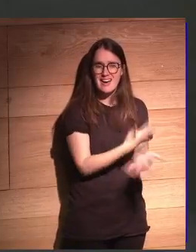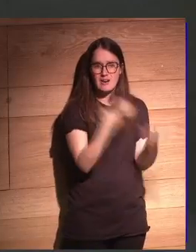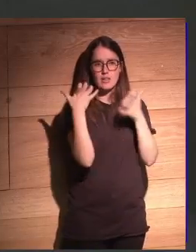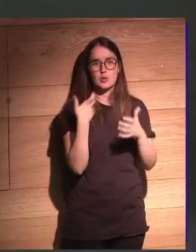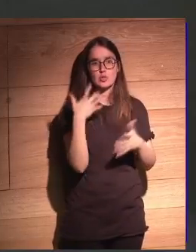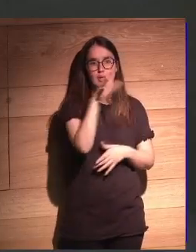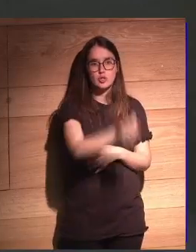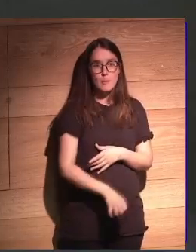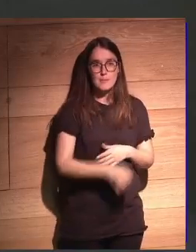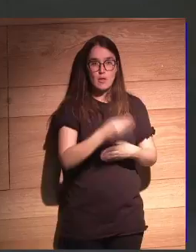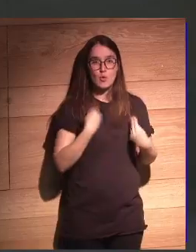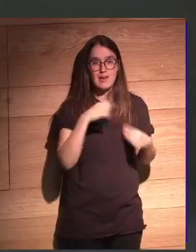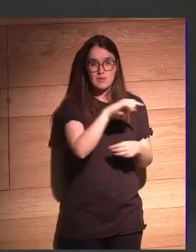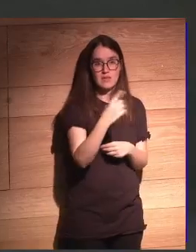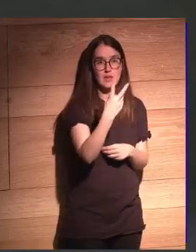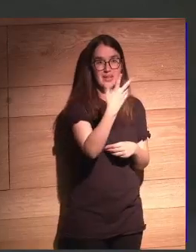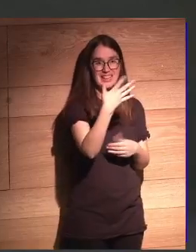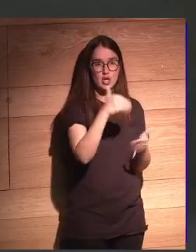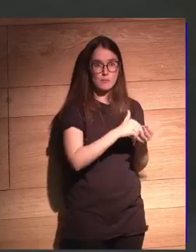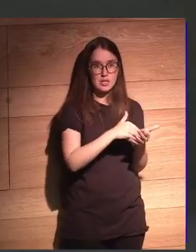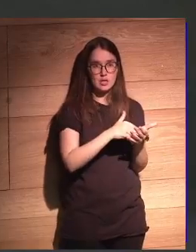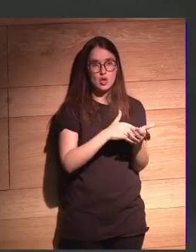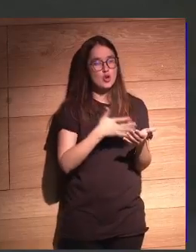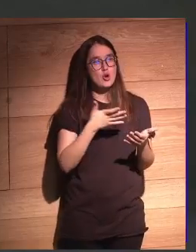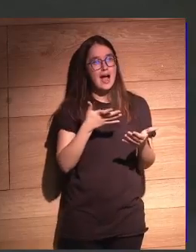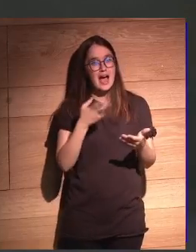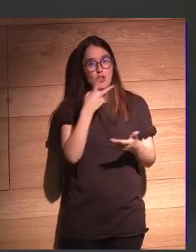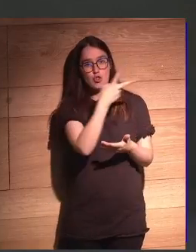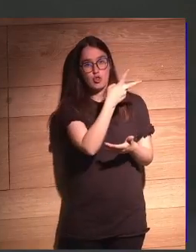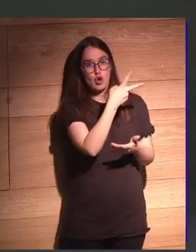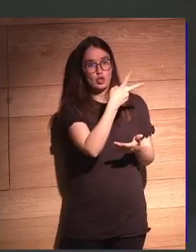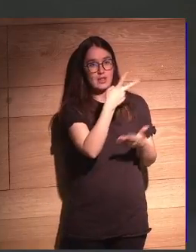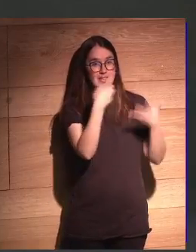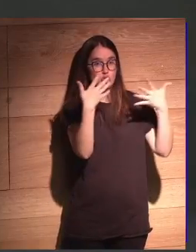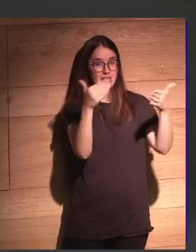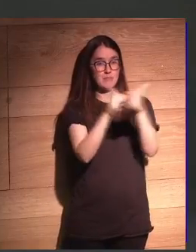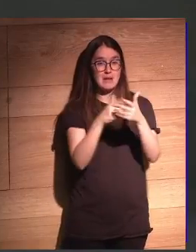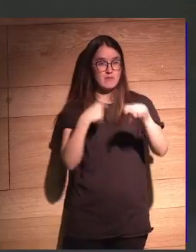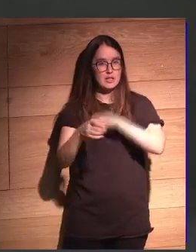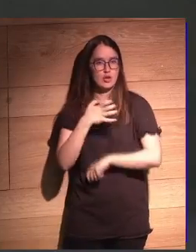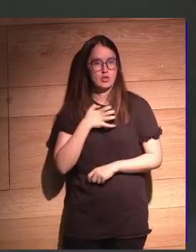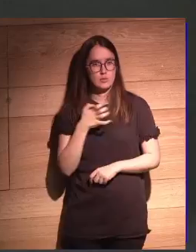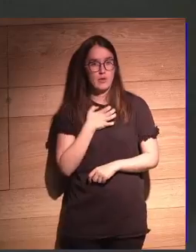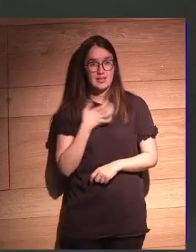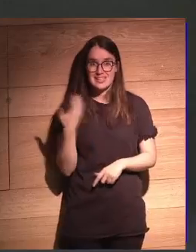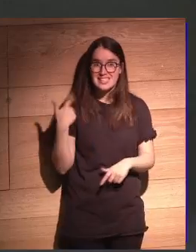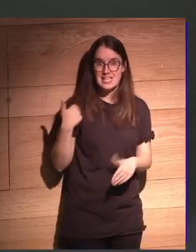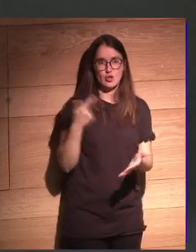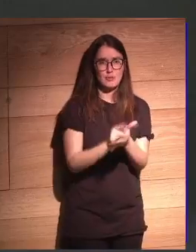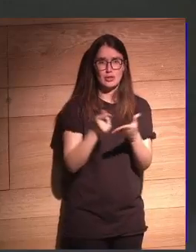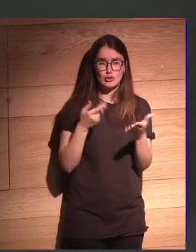euros is already a profit, but if you bought a house at 25,000 euros, you cannot sell it